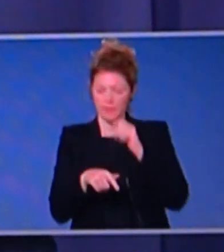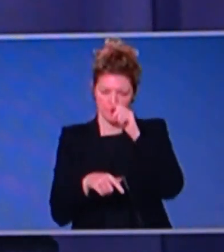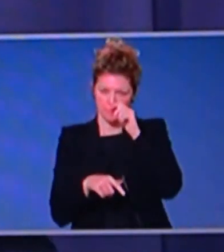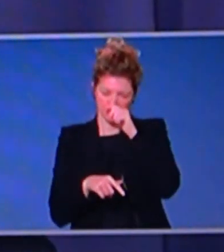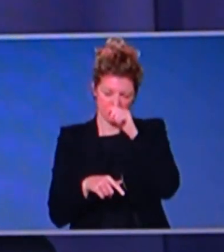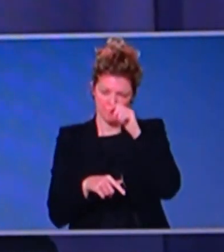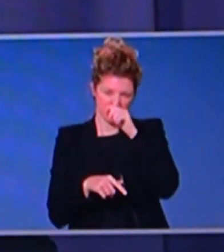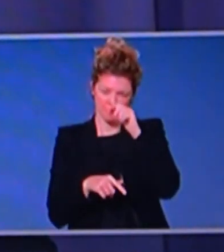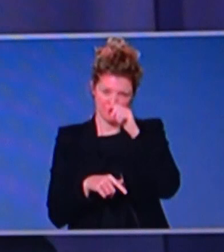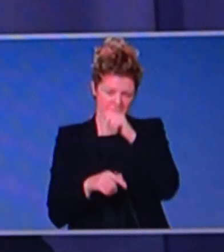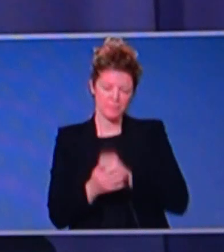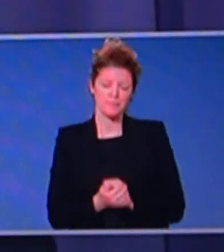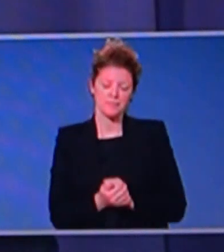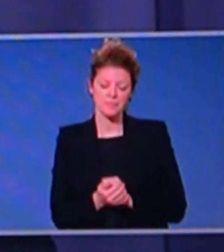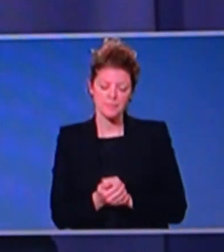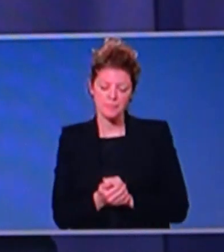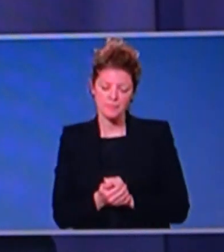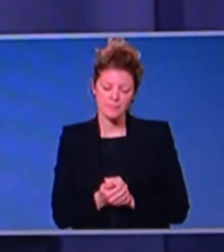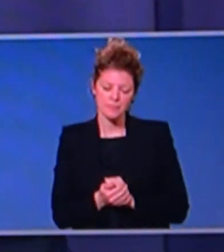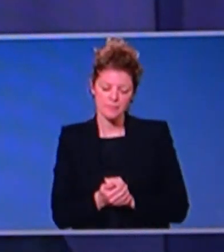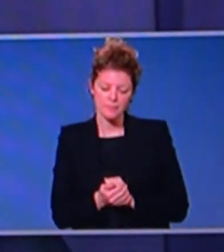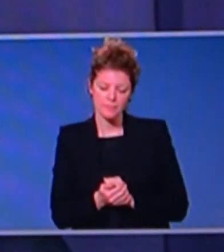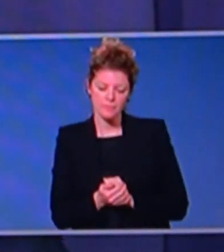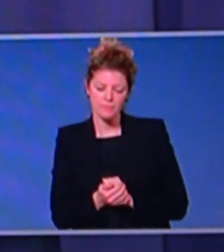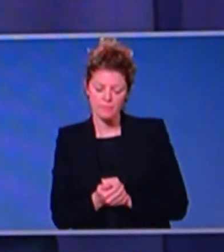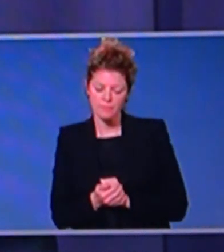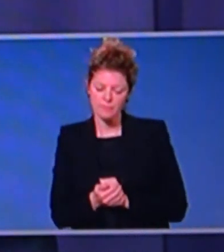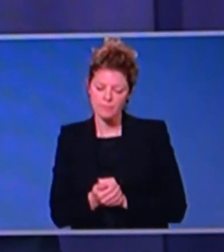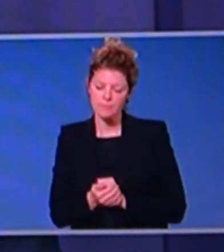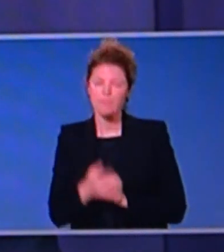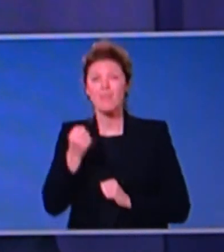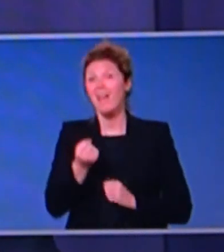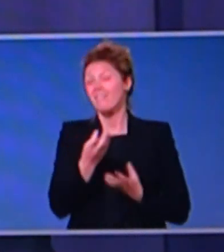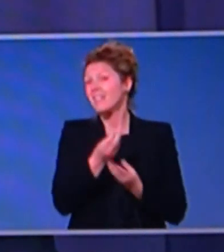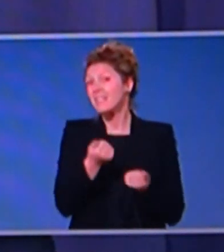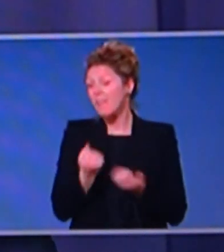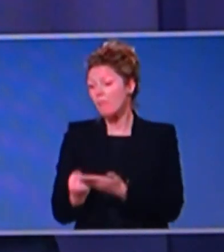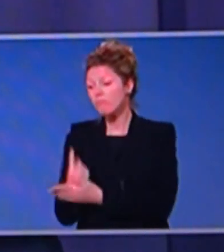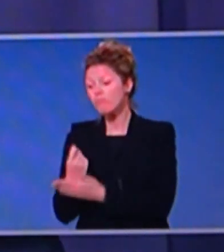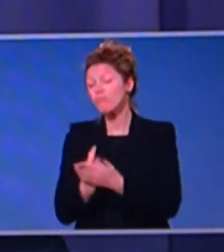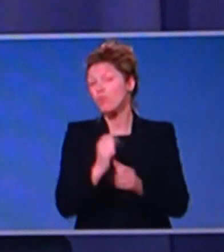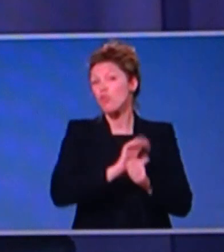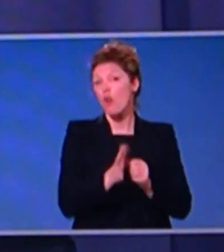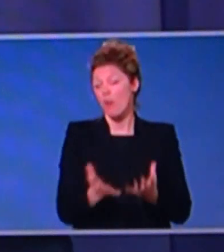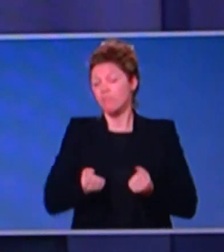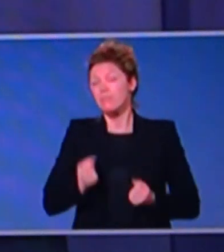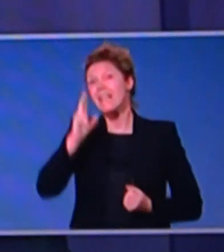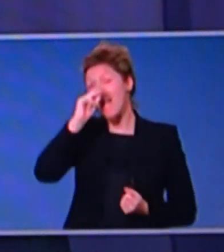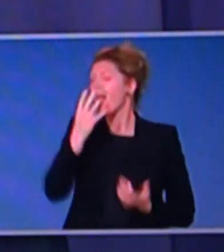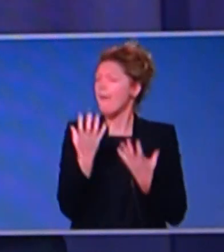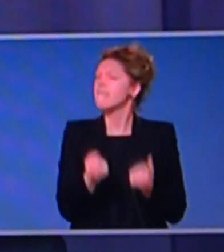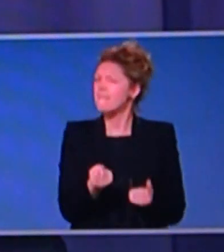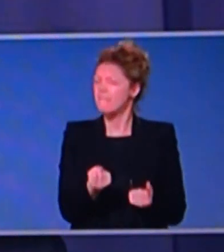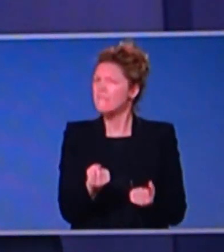these. It has always been the case that there are cases amongst those who are younger, but proportional to the rest of